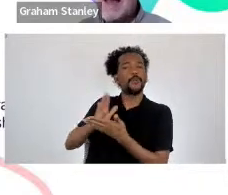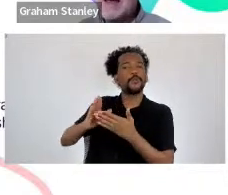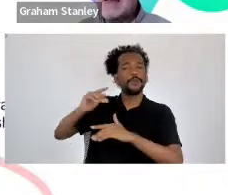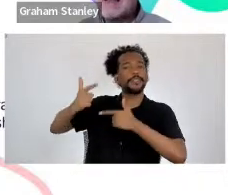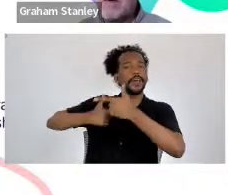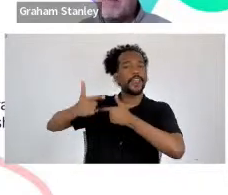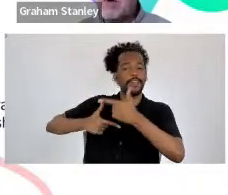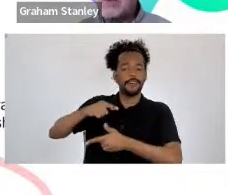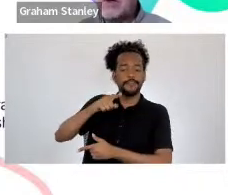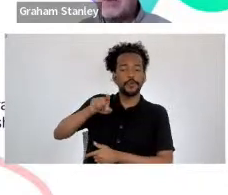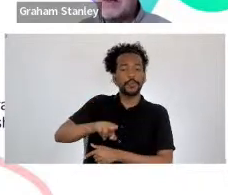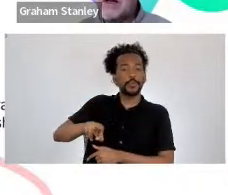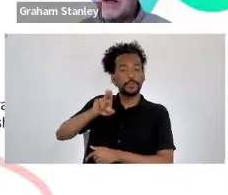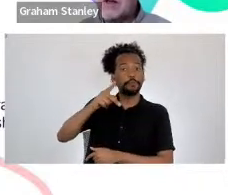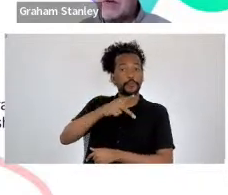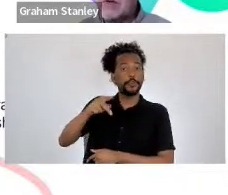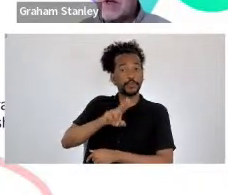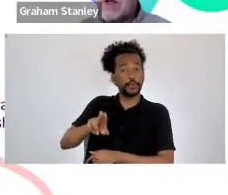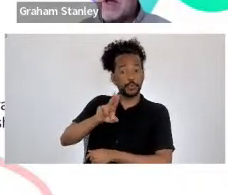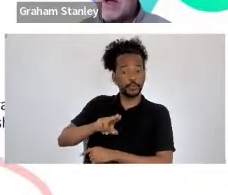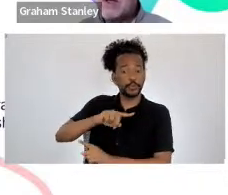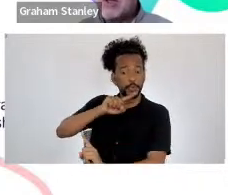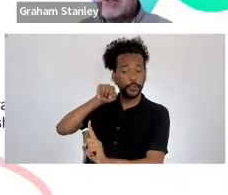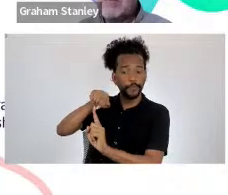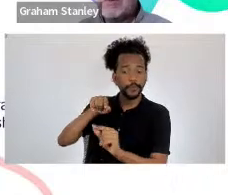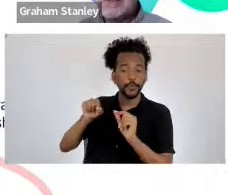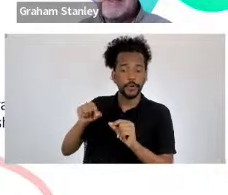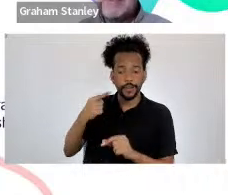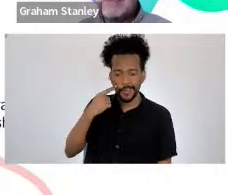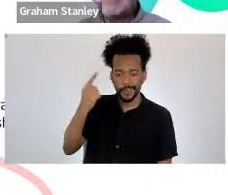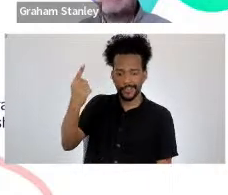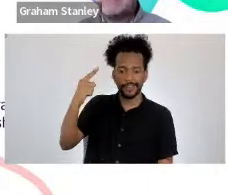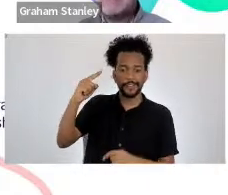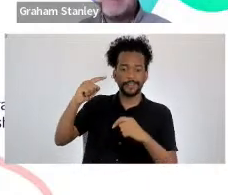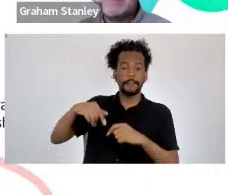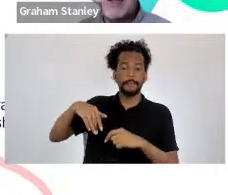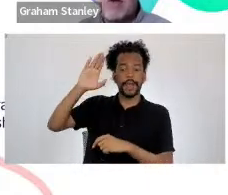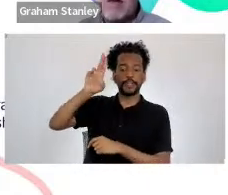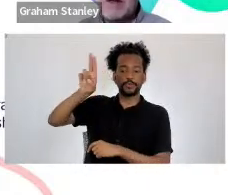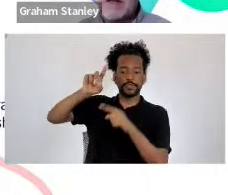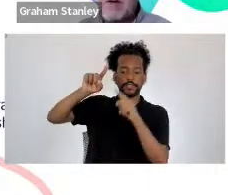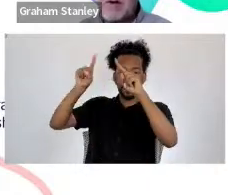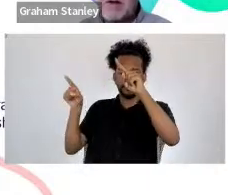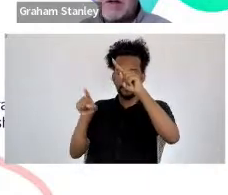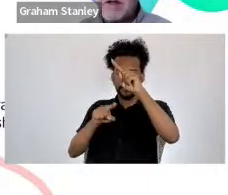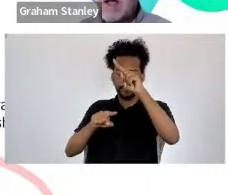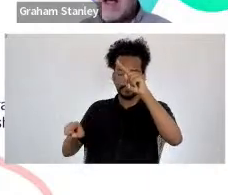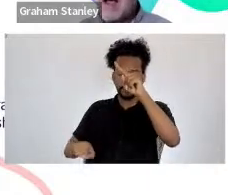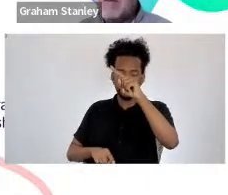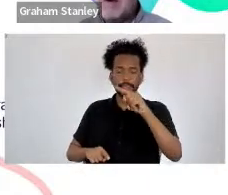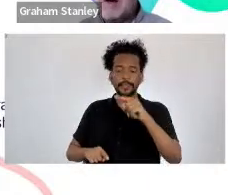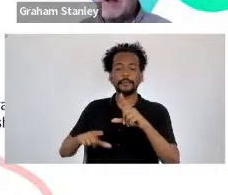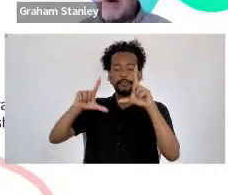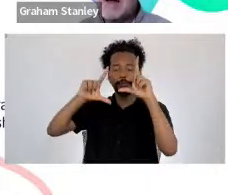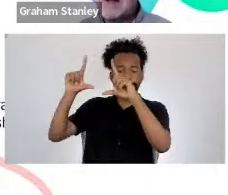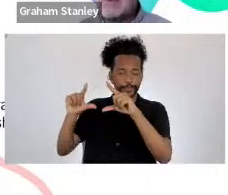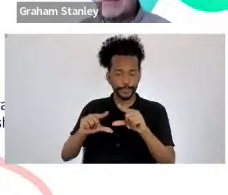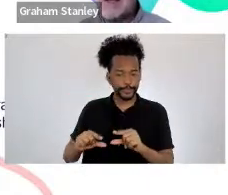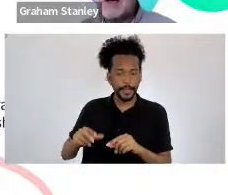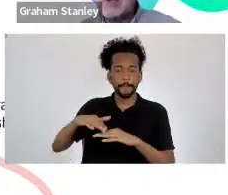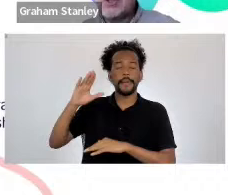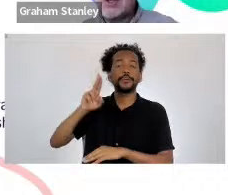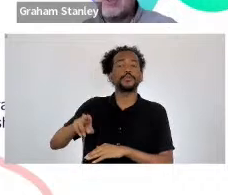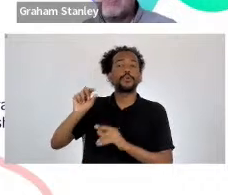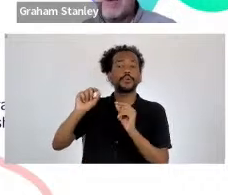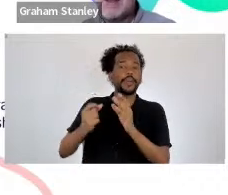once again listed from most used to least used. Teachers mostly said they use AI to create materials, help learners practice